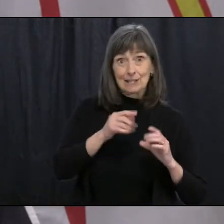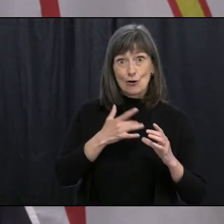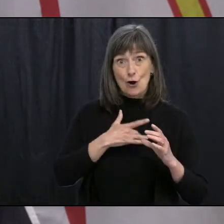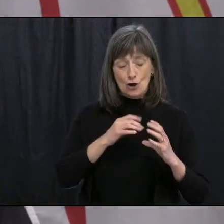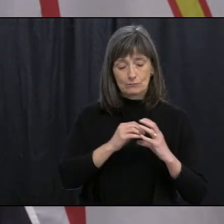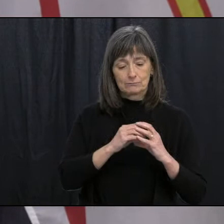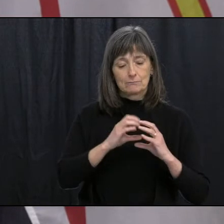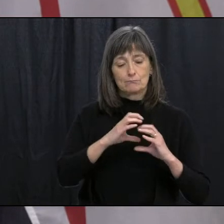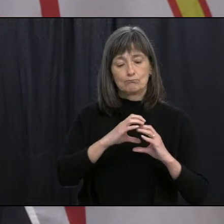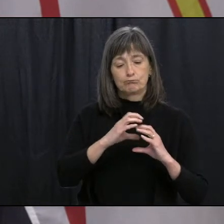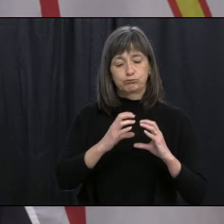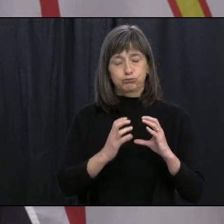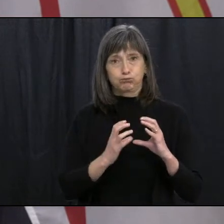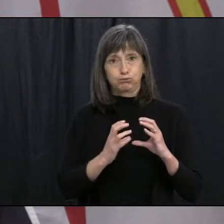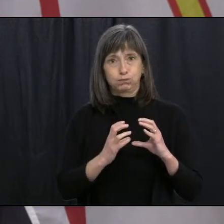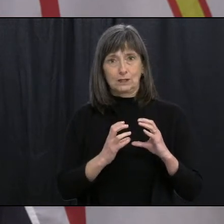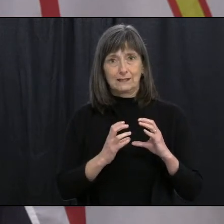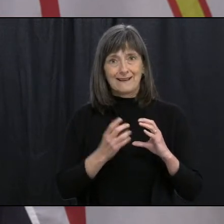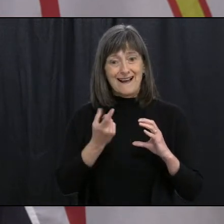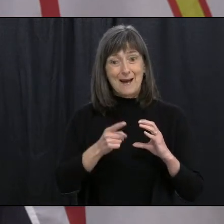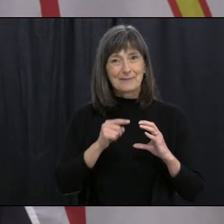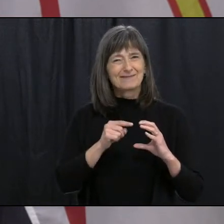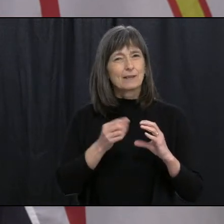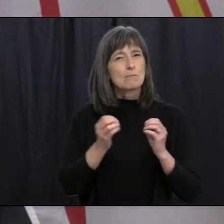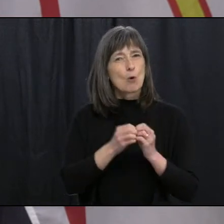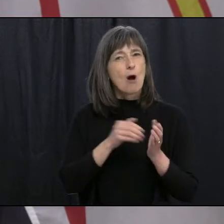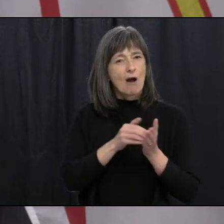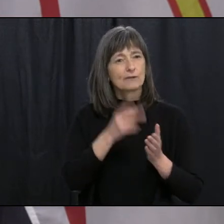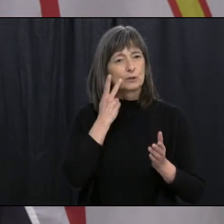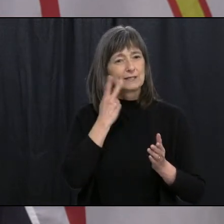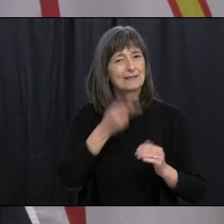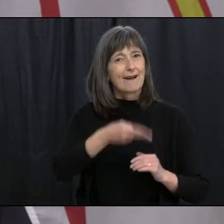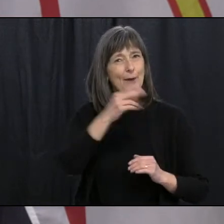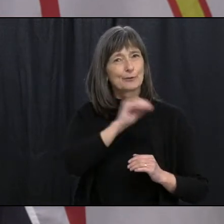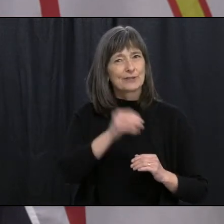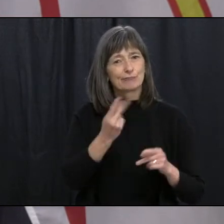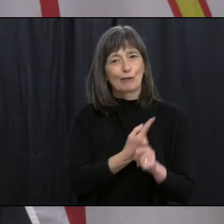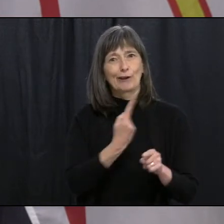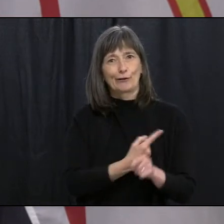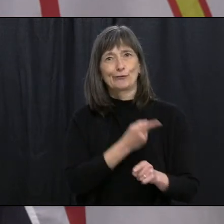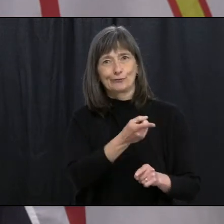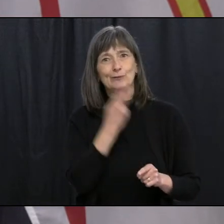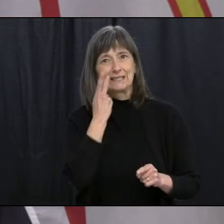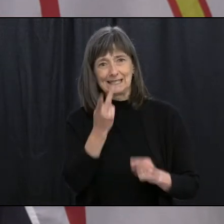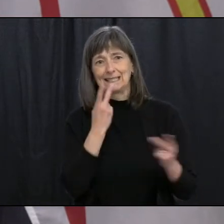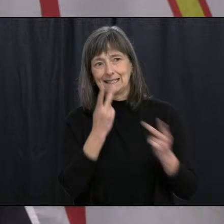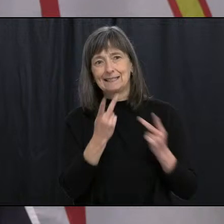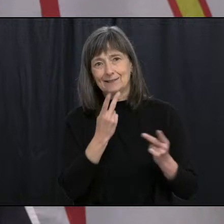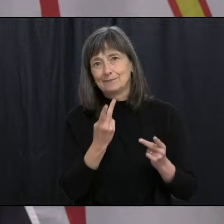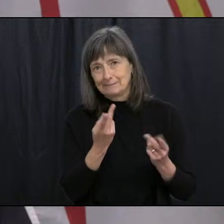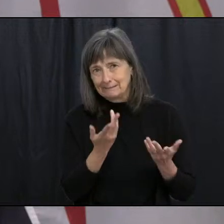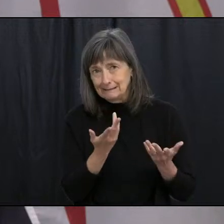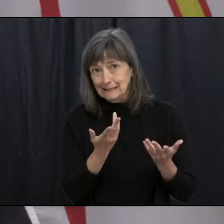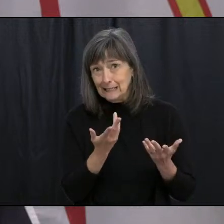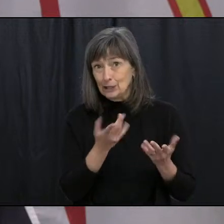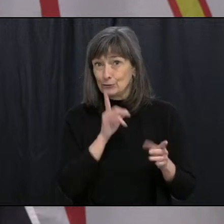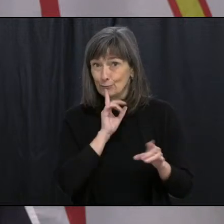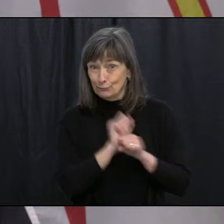have to answer. Then we have to say, can we link it to the vaccine? And then is there a